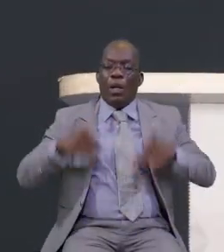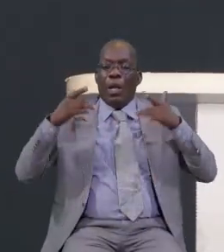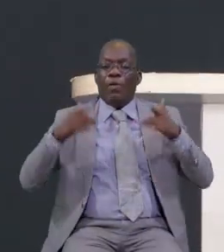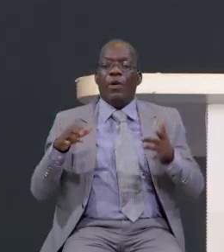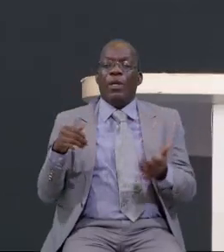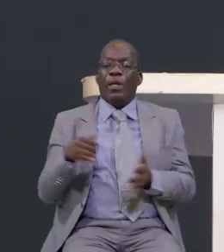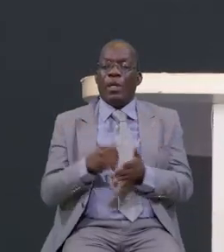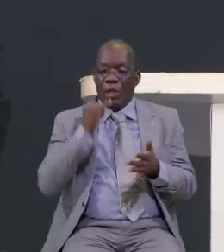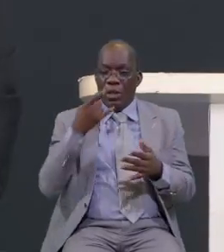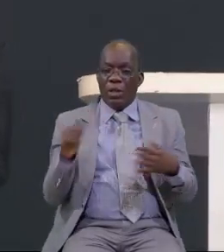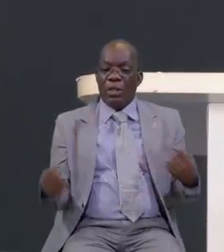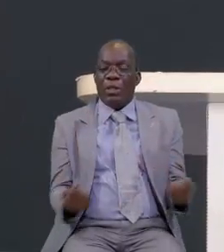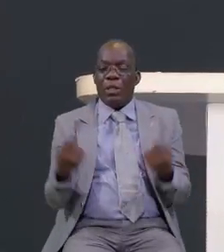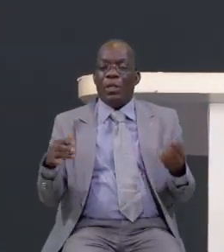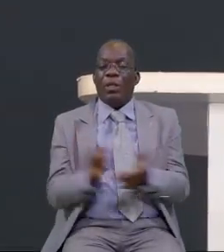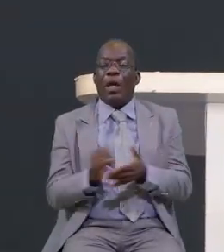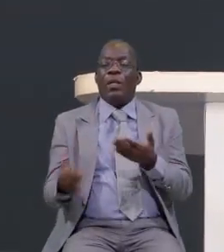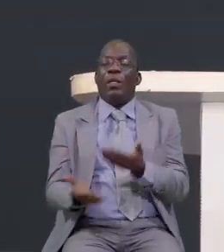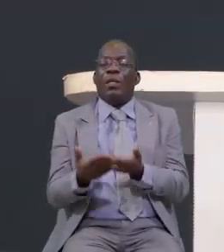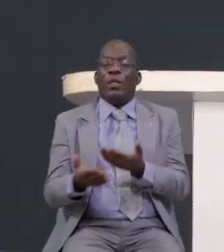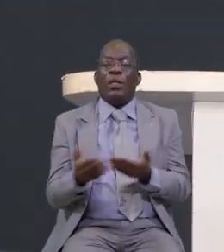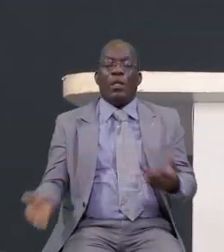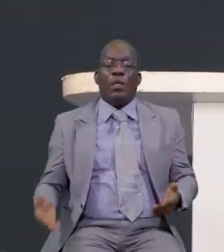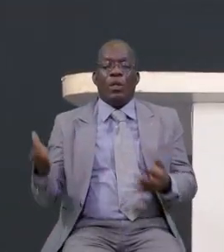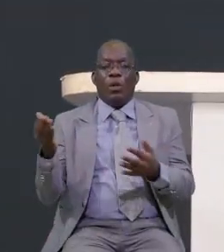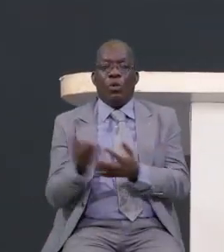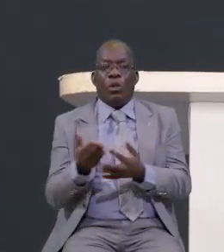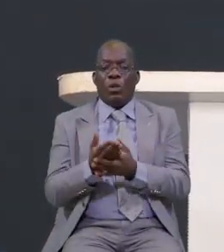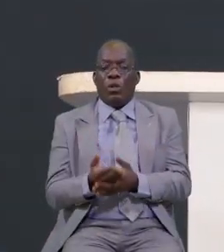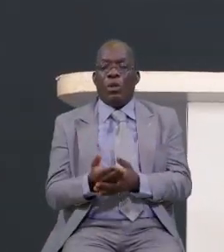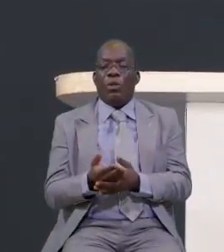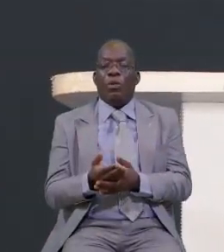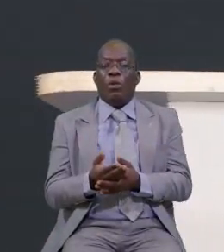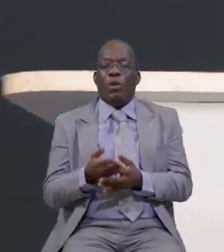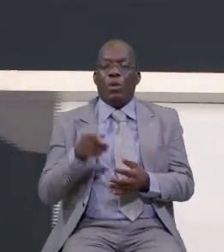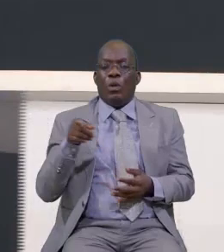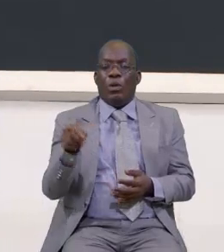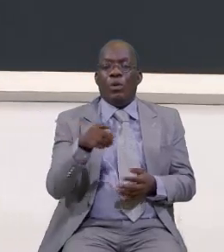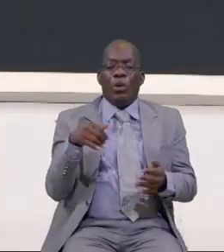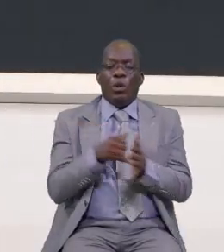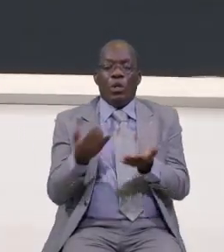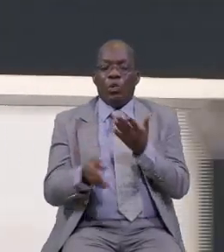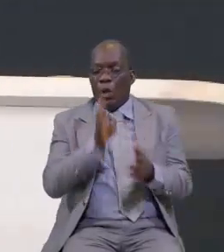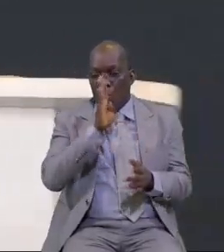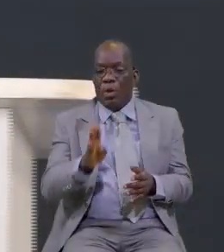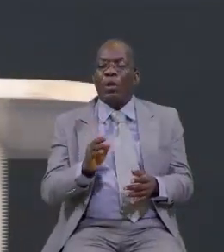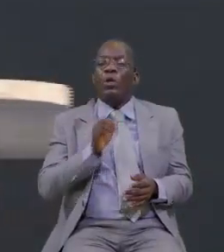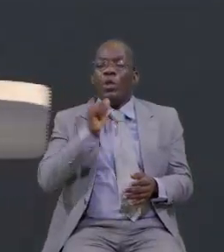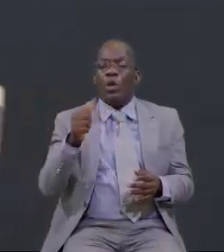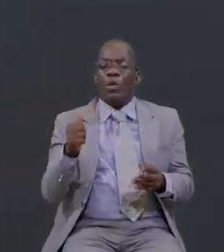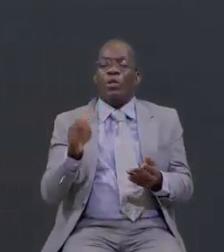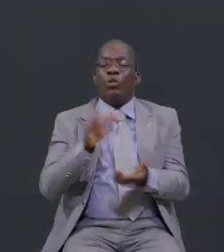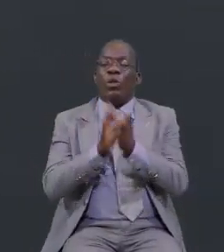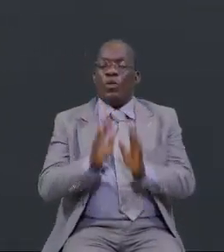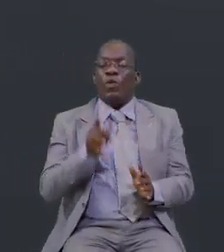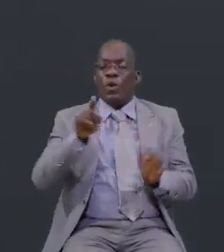so easily besets you. It might be unbelief. Unbelief, you have the promise of God, you